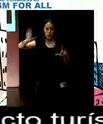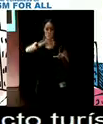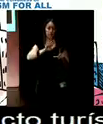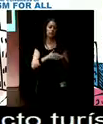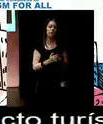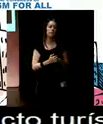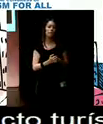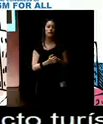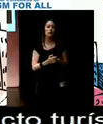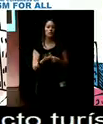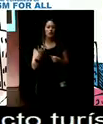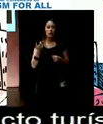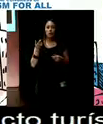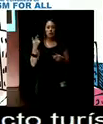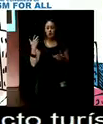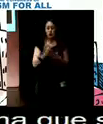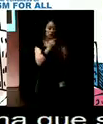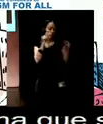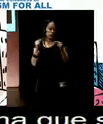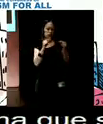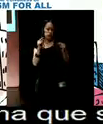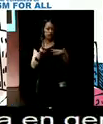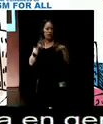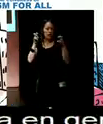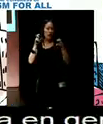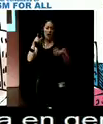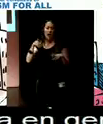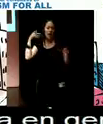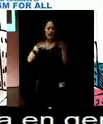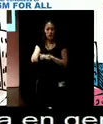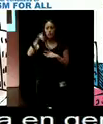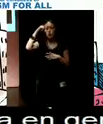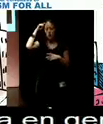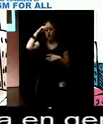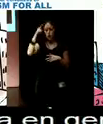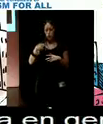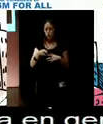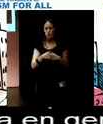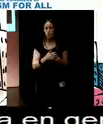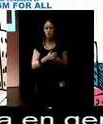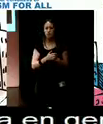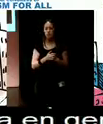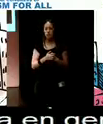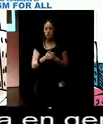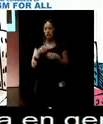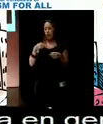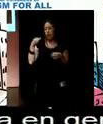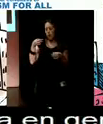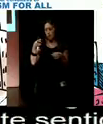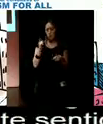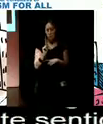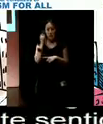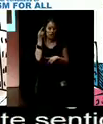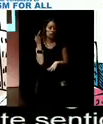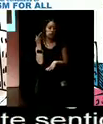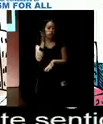general terms. In this sense, we should talk about accessibility to the whole system.